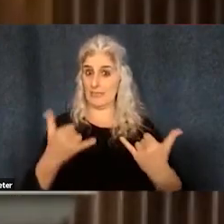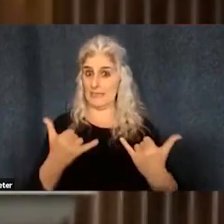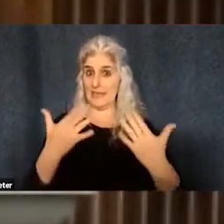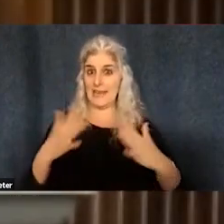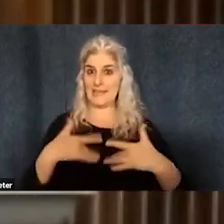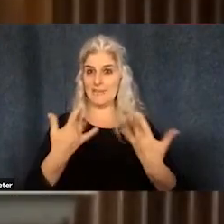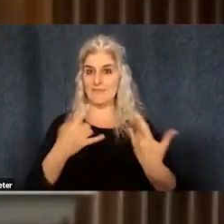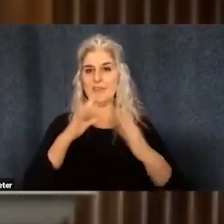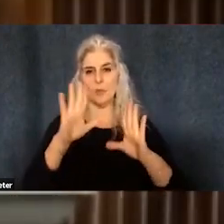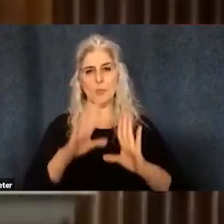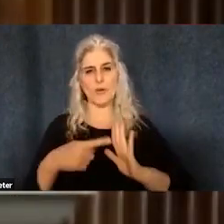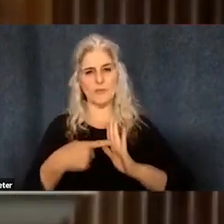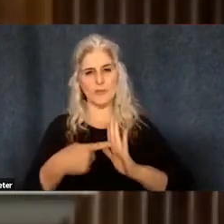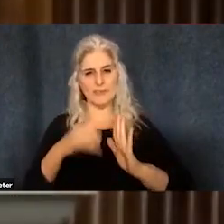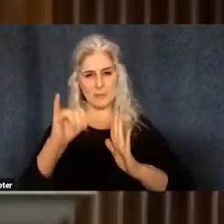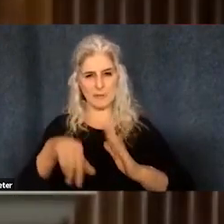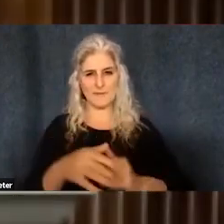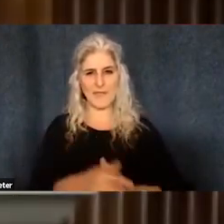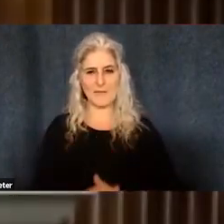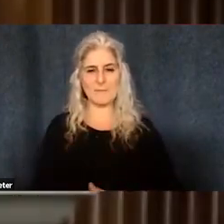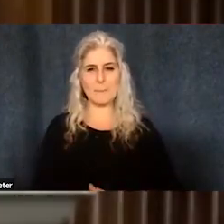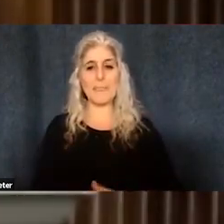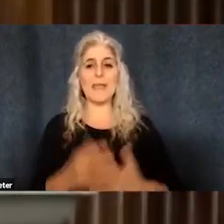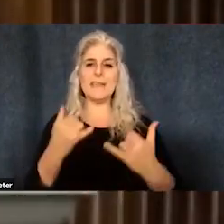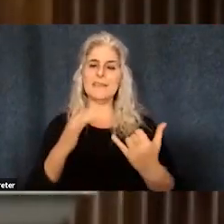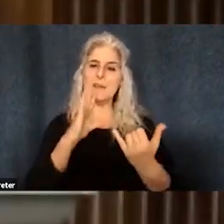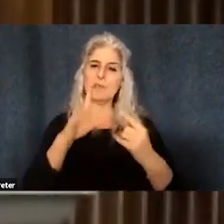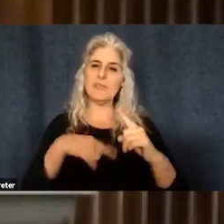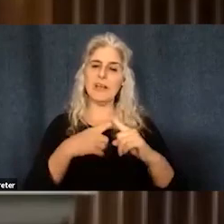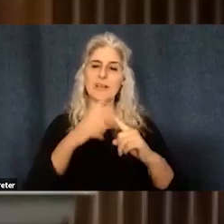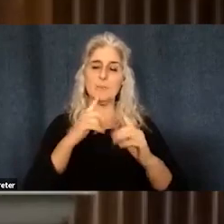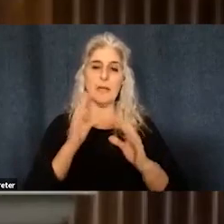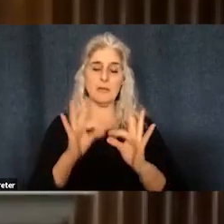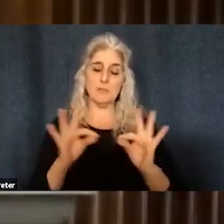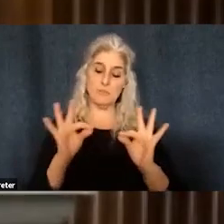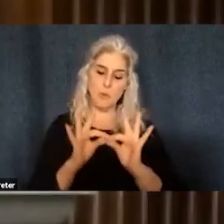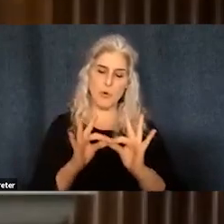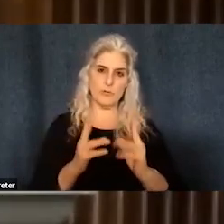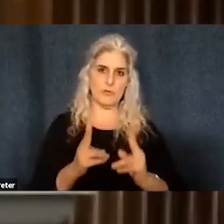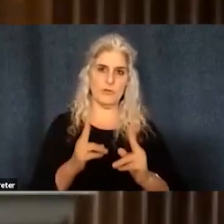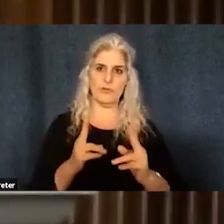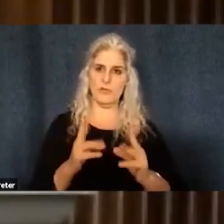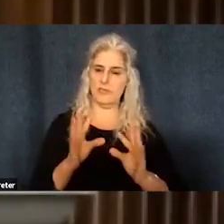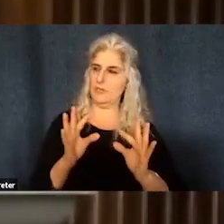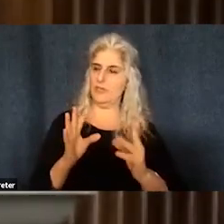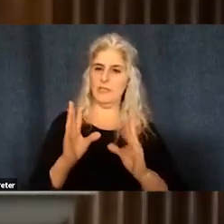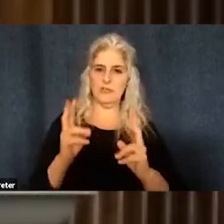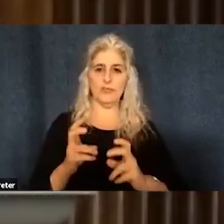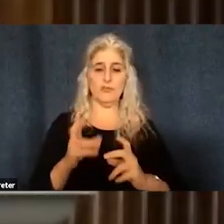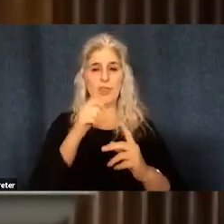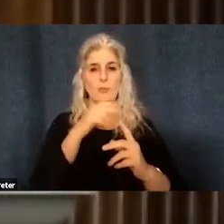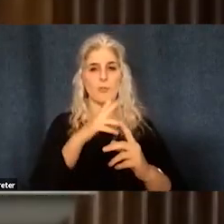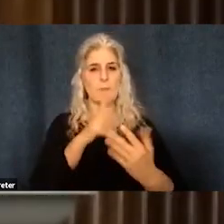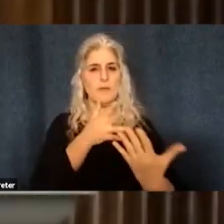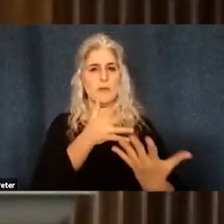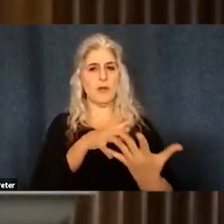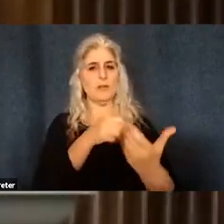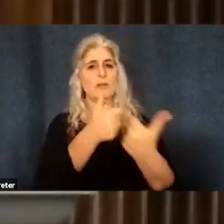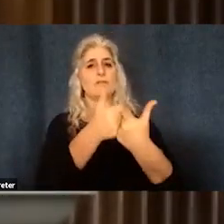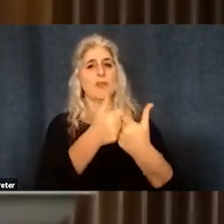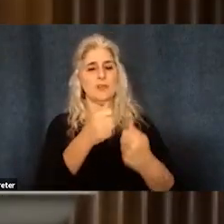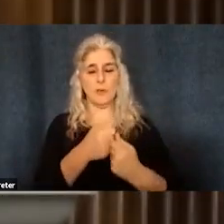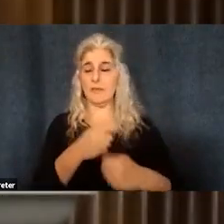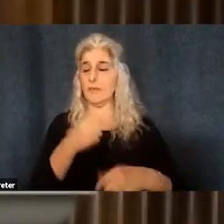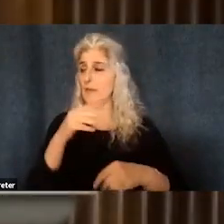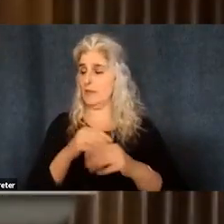great example of that. We spoke today about urgent issues that women are grappling with in the business world, from the role of workplace culture